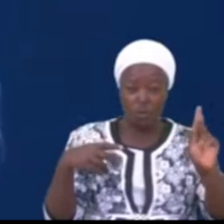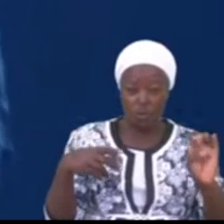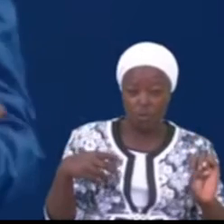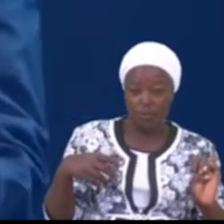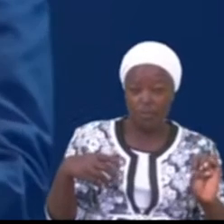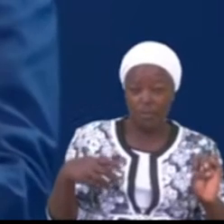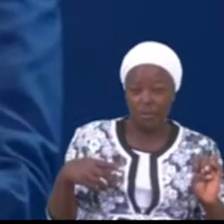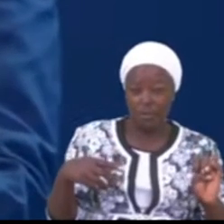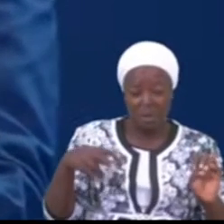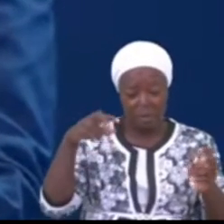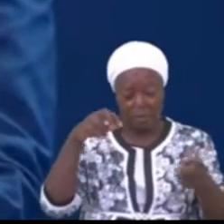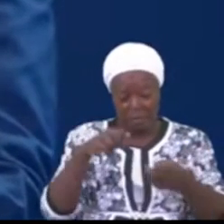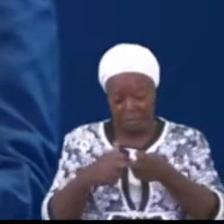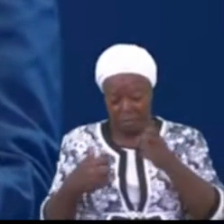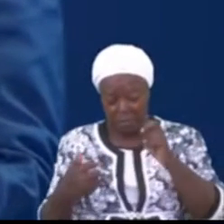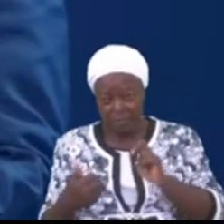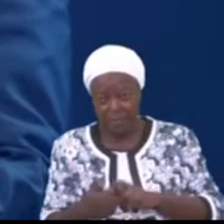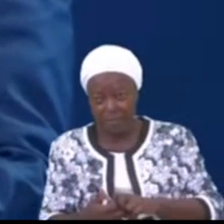infirmity,